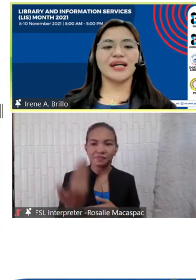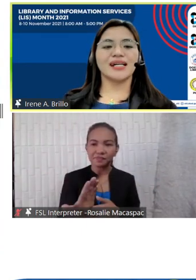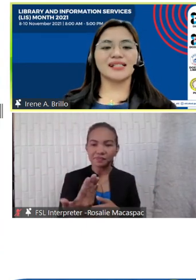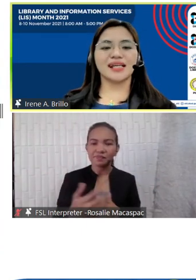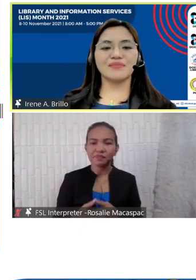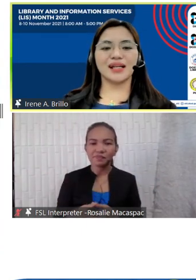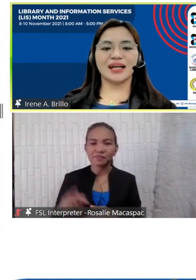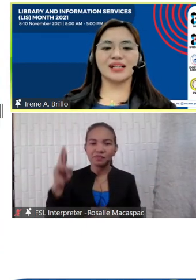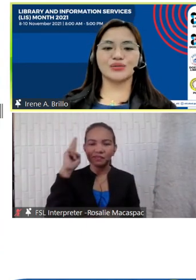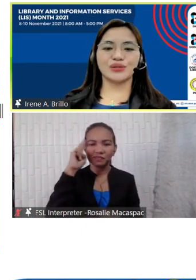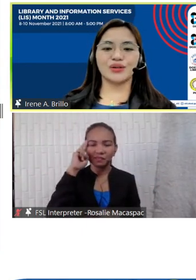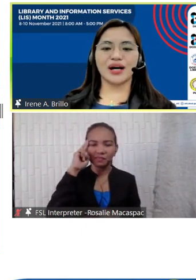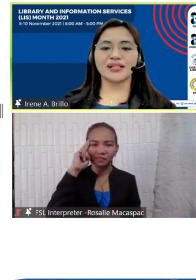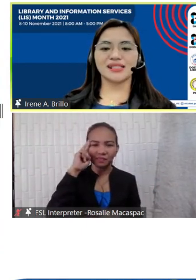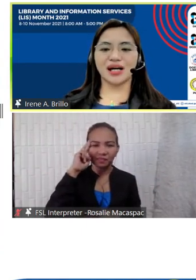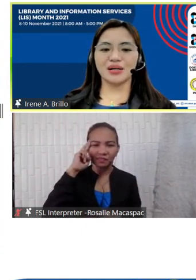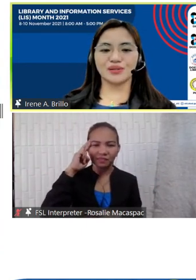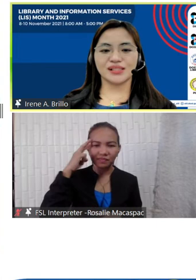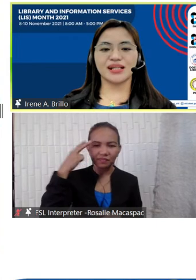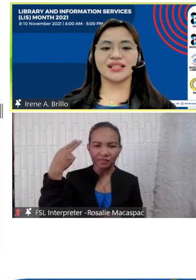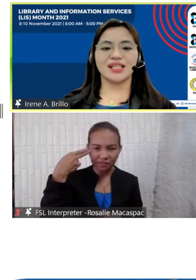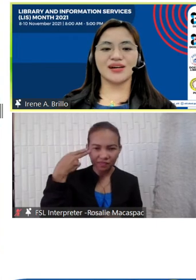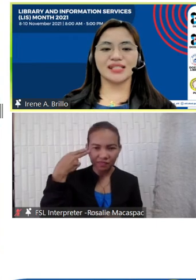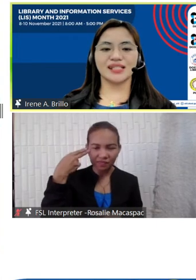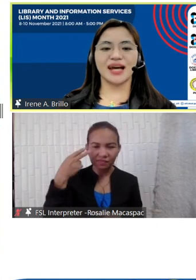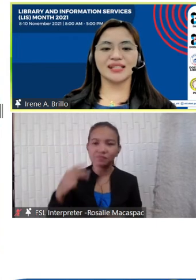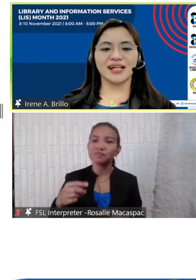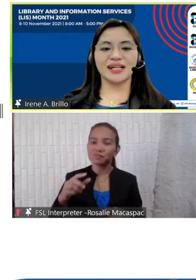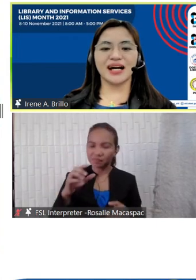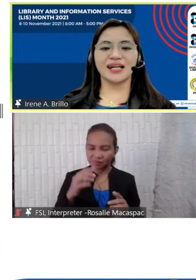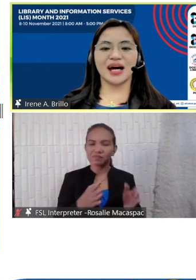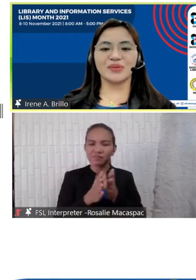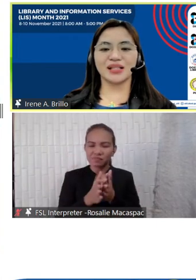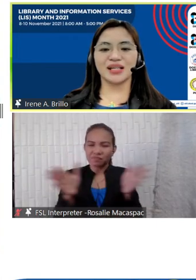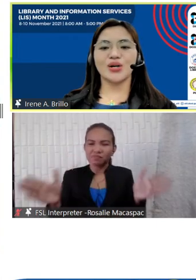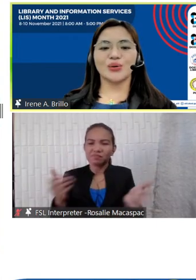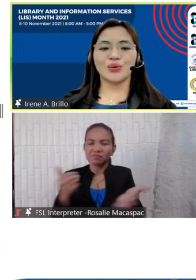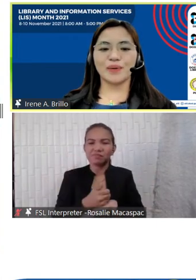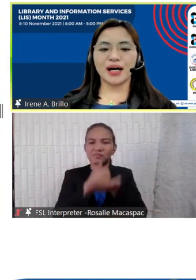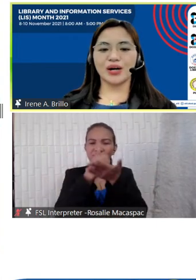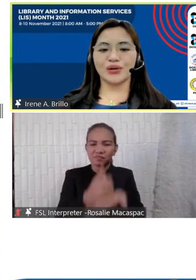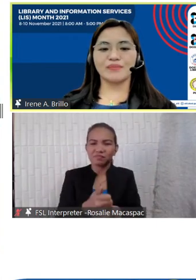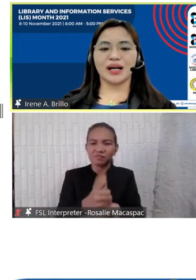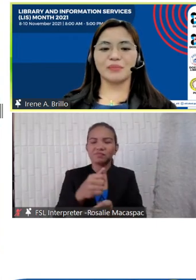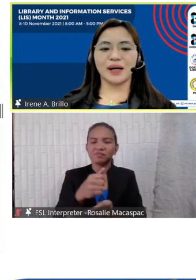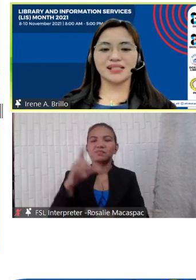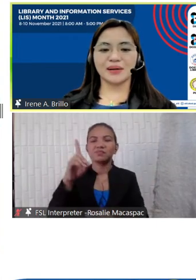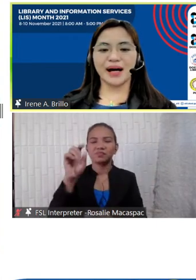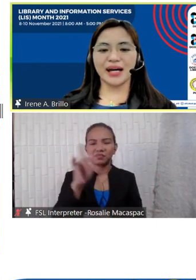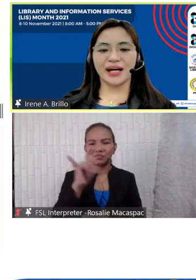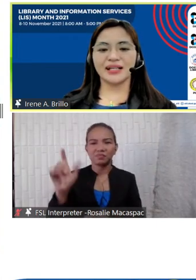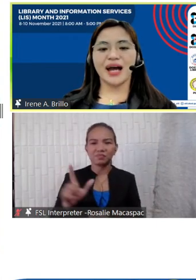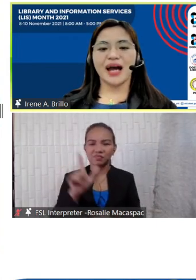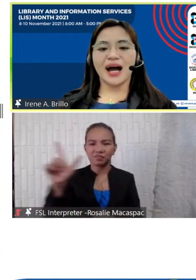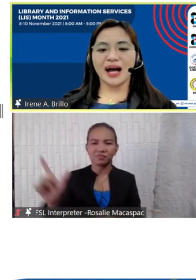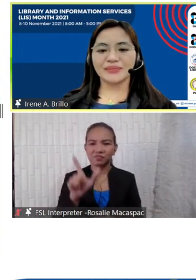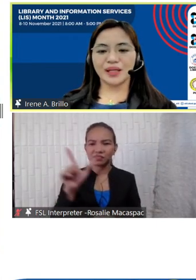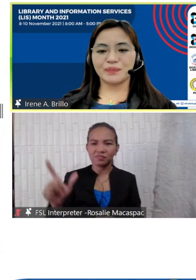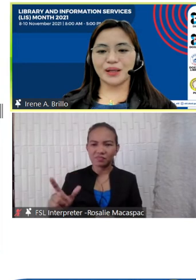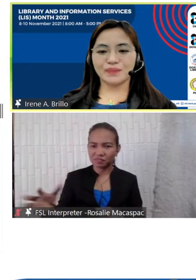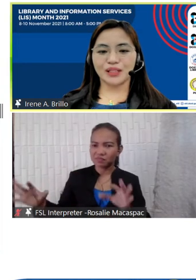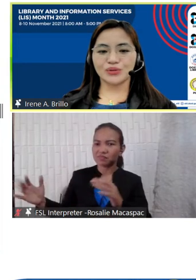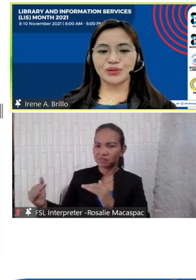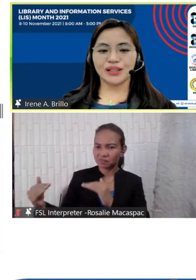Ho, isang malaking tulong ang Starbucks ng DOST-STII Library upang ako'y makipagsabayan